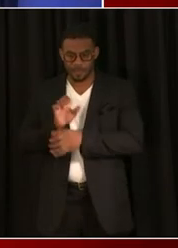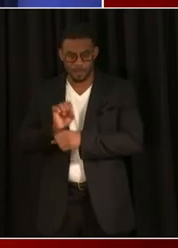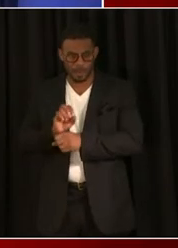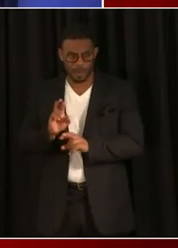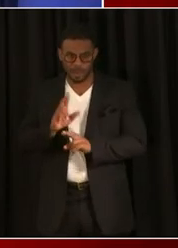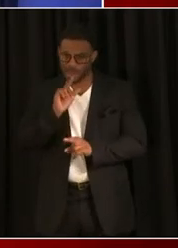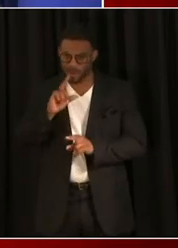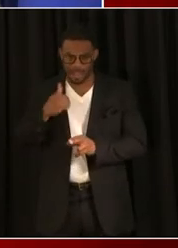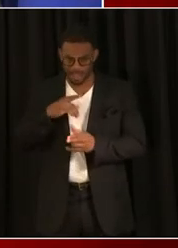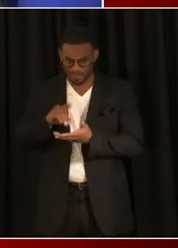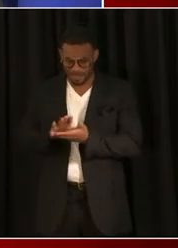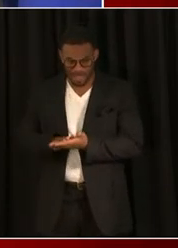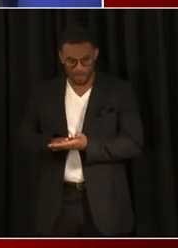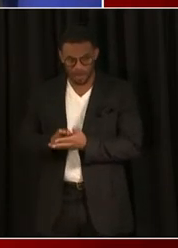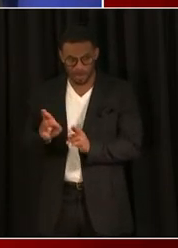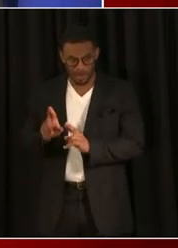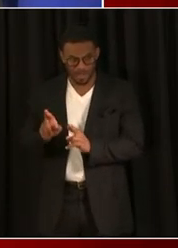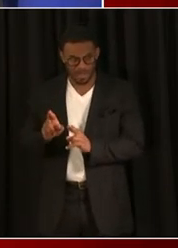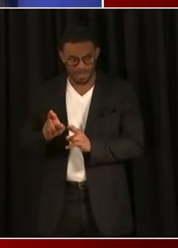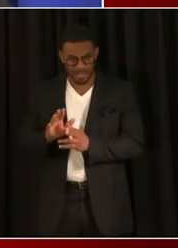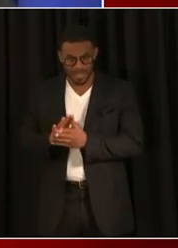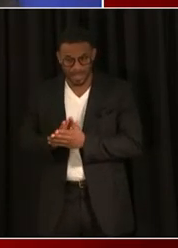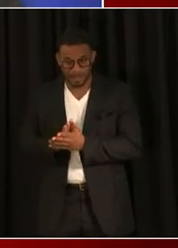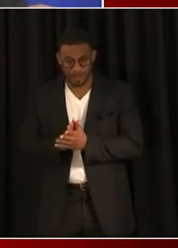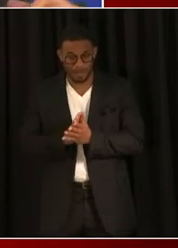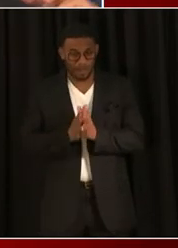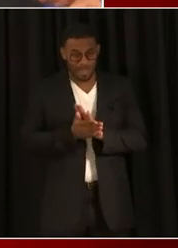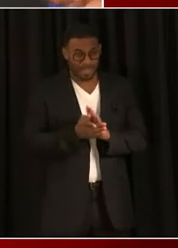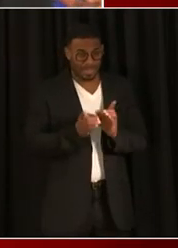it's not just having the paperwork ready, it's